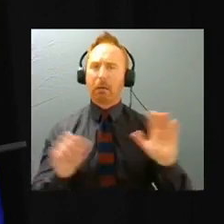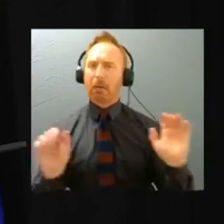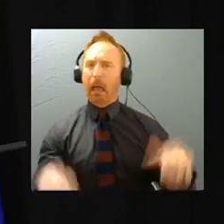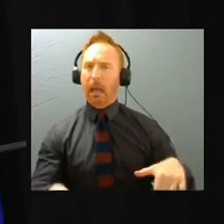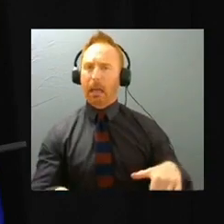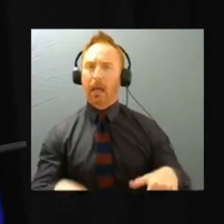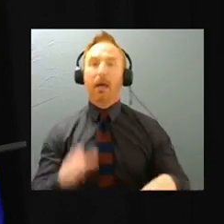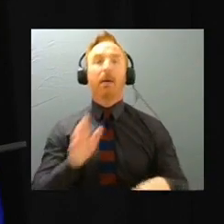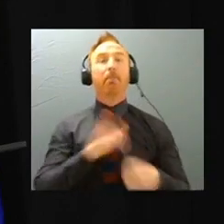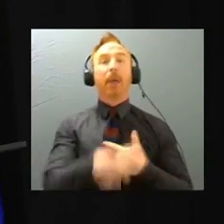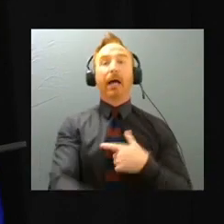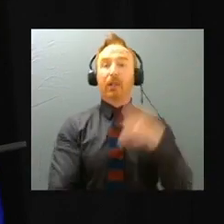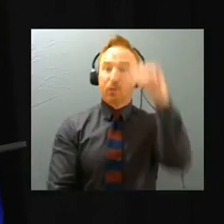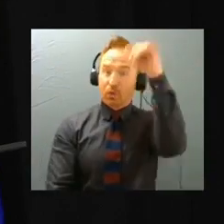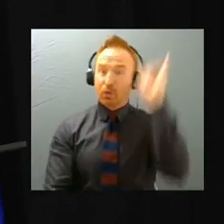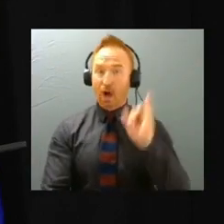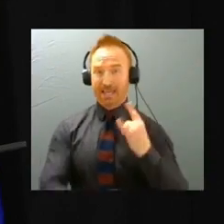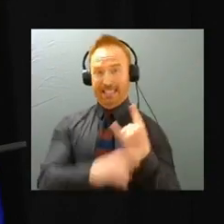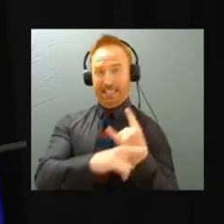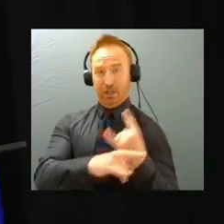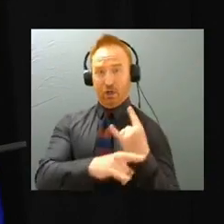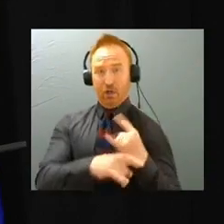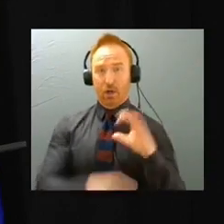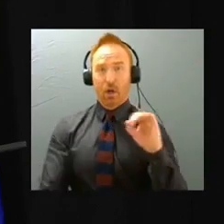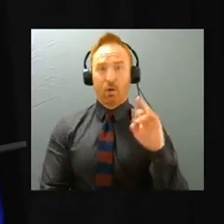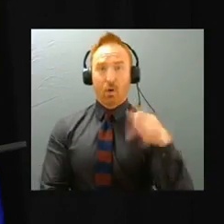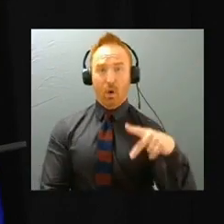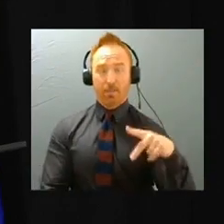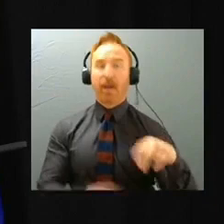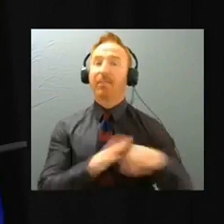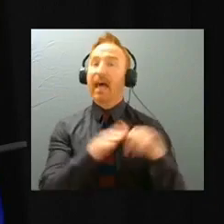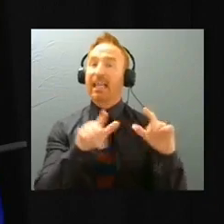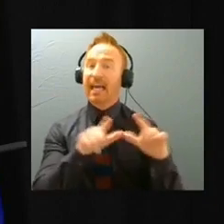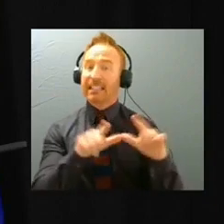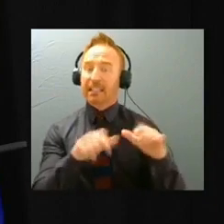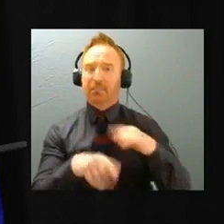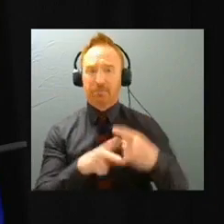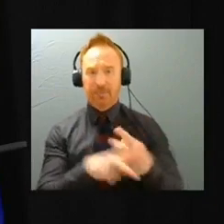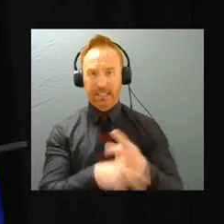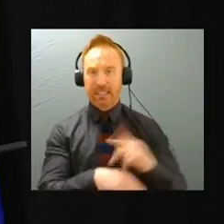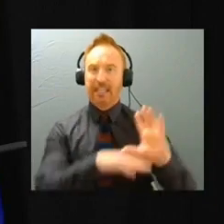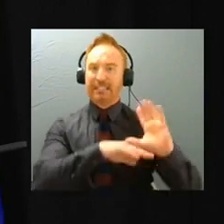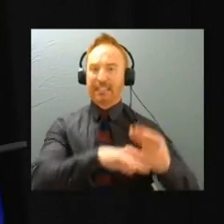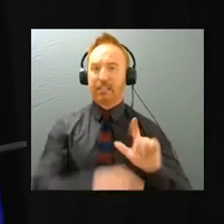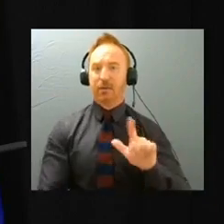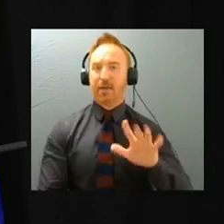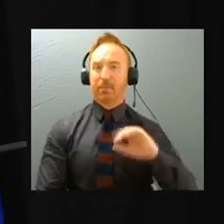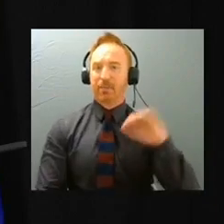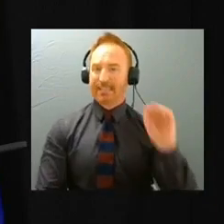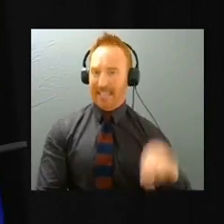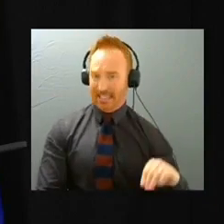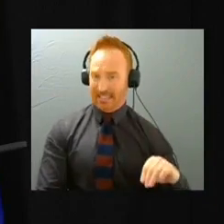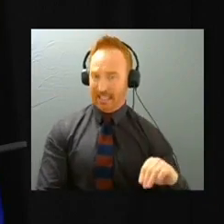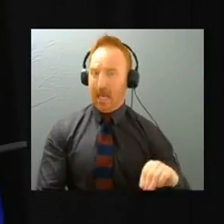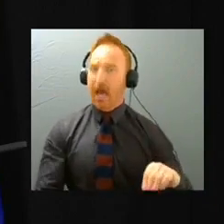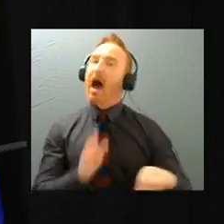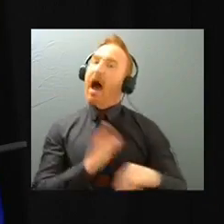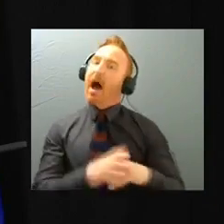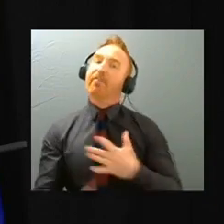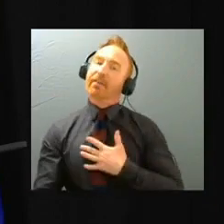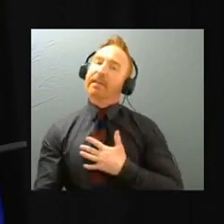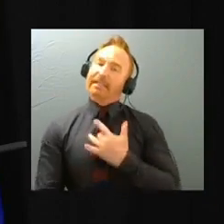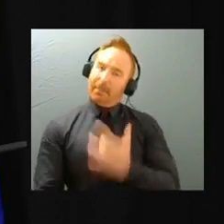will continue to offer licensees a discount of 25% off of retail price for liquor as a way to